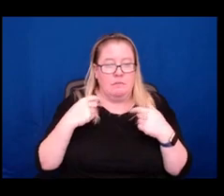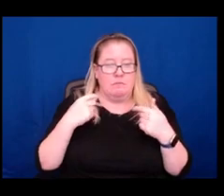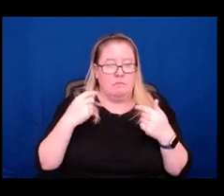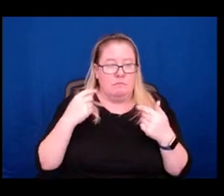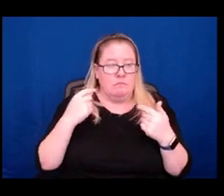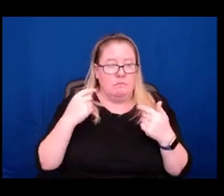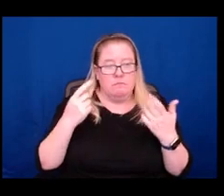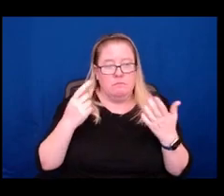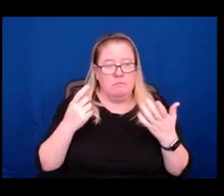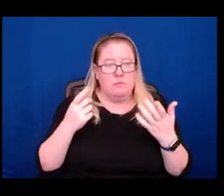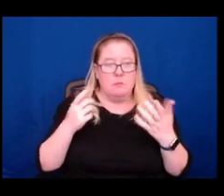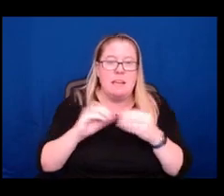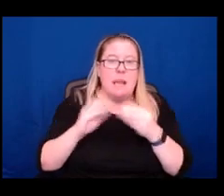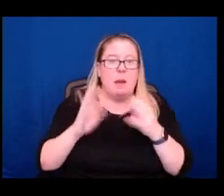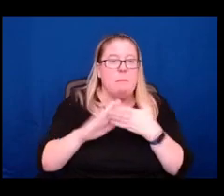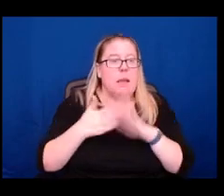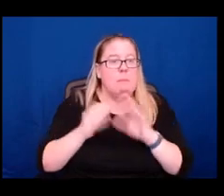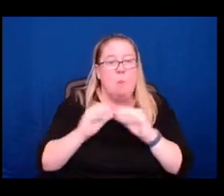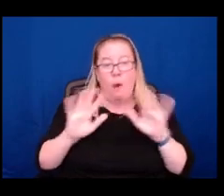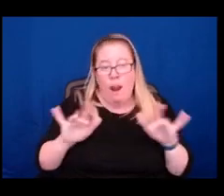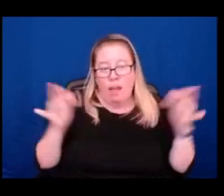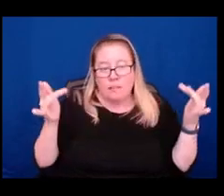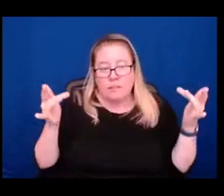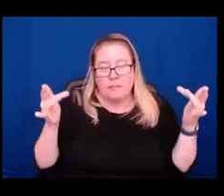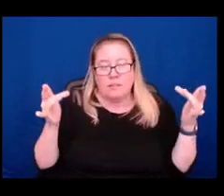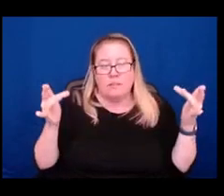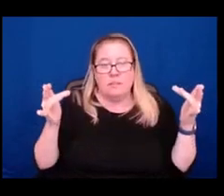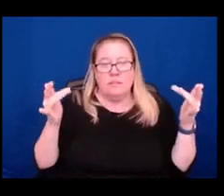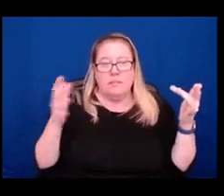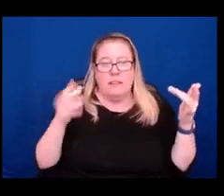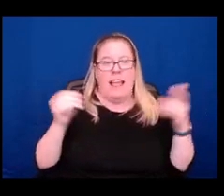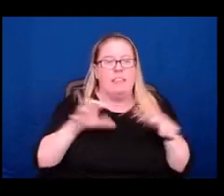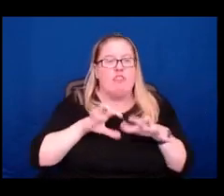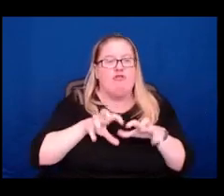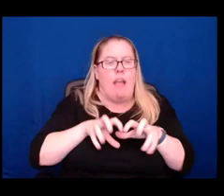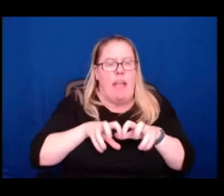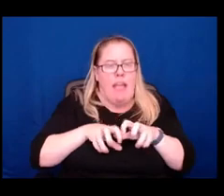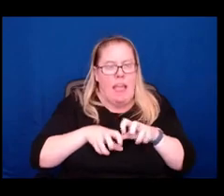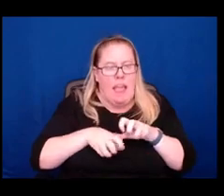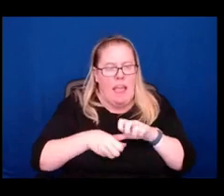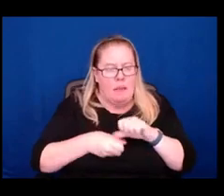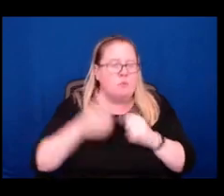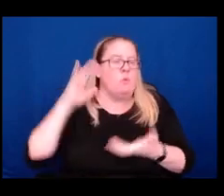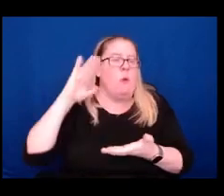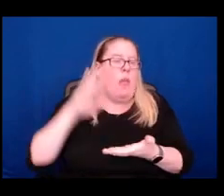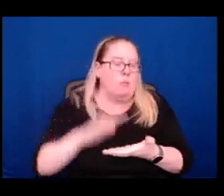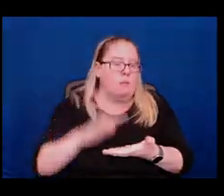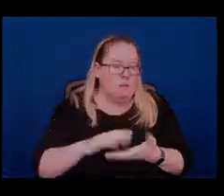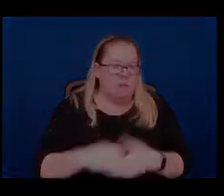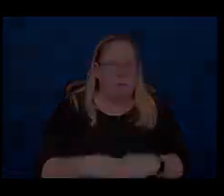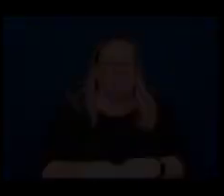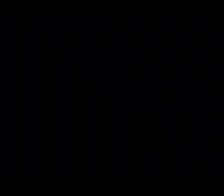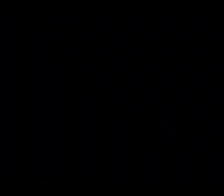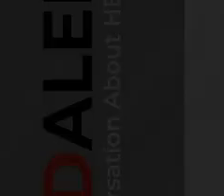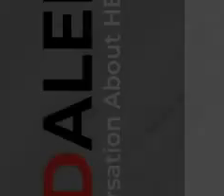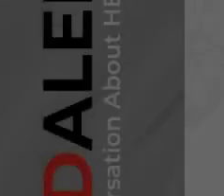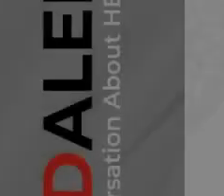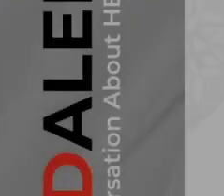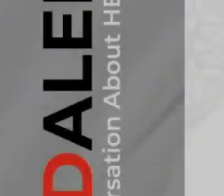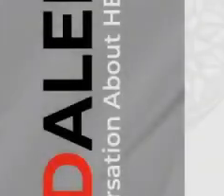mainly it was getting lighter and the cramps weren't as intense.